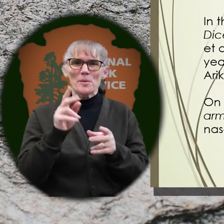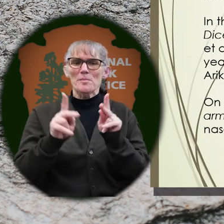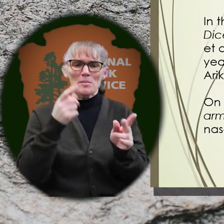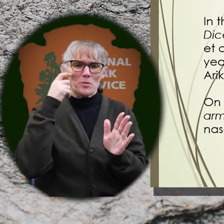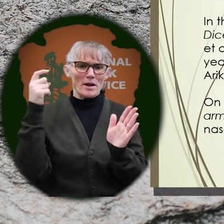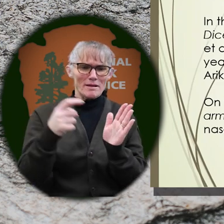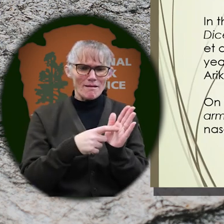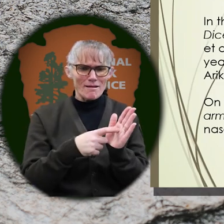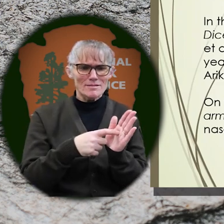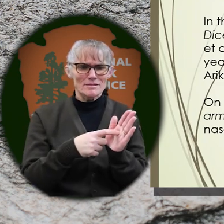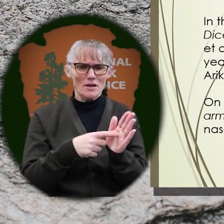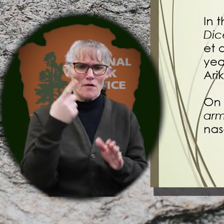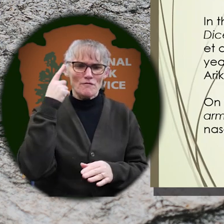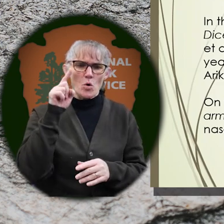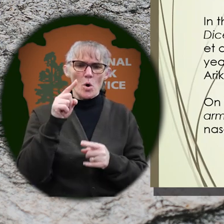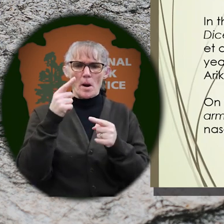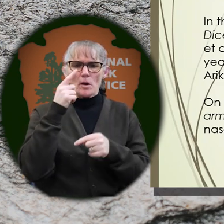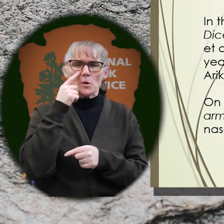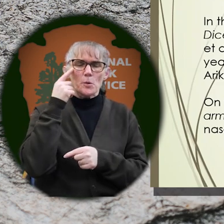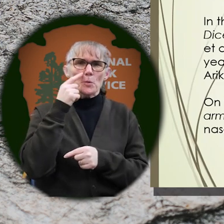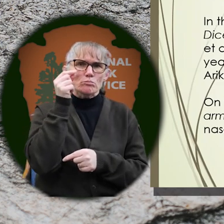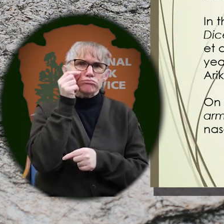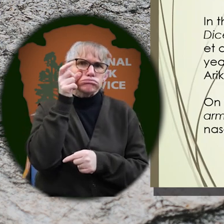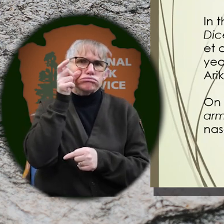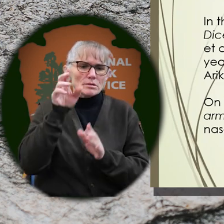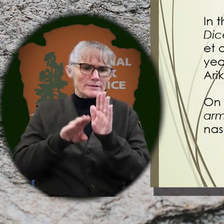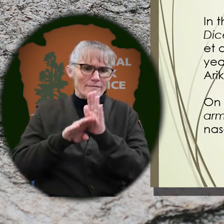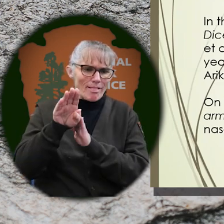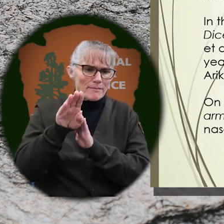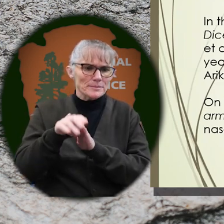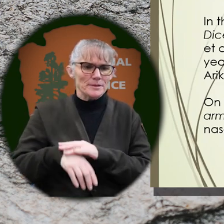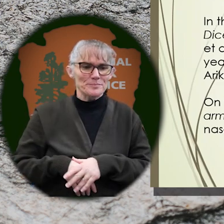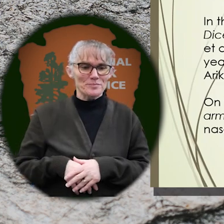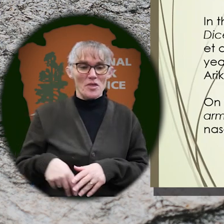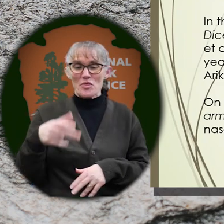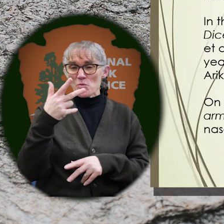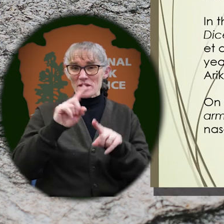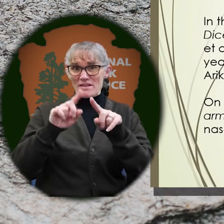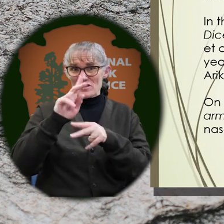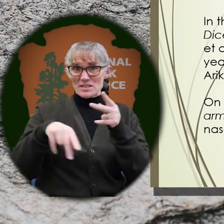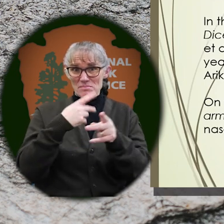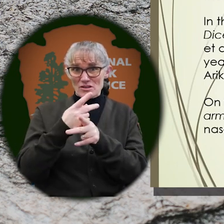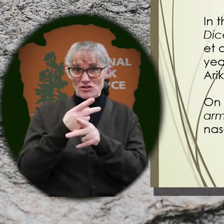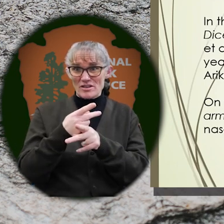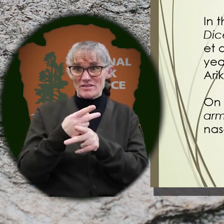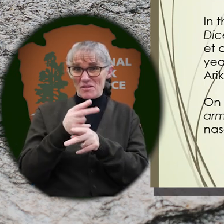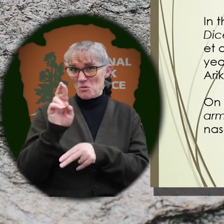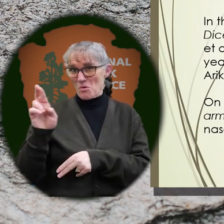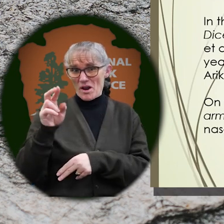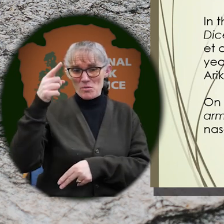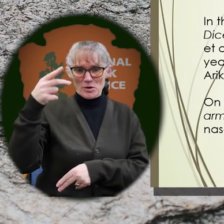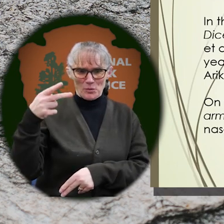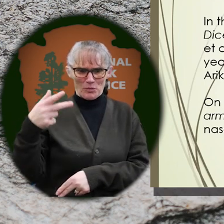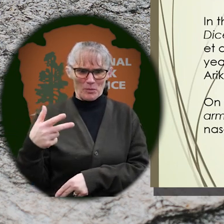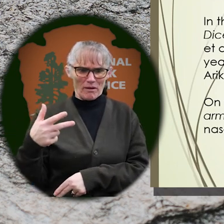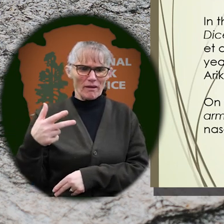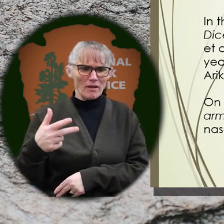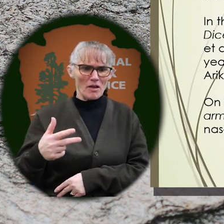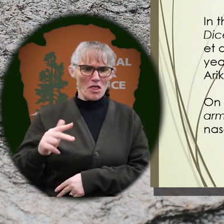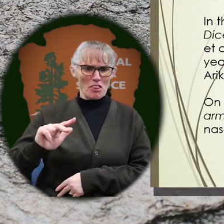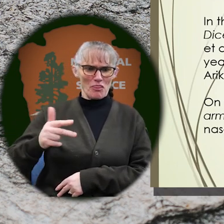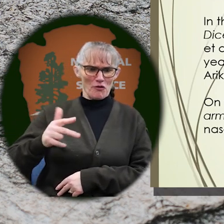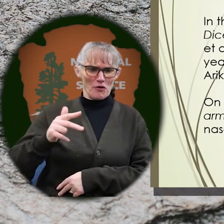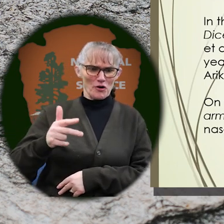for their developed nasal ridges. And so we have three different species pictured on the right. The very bottom is the previously